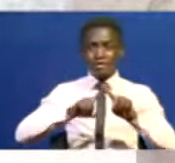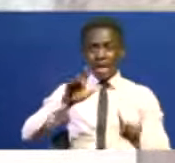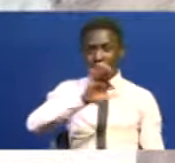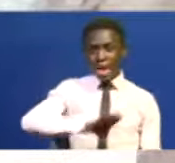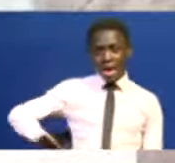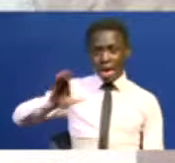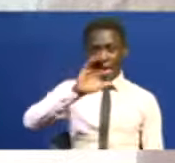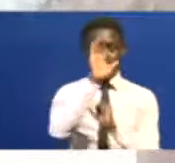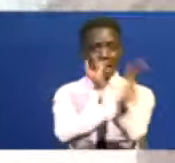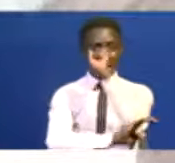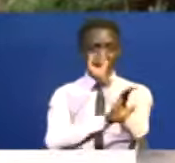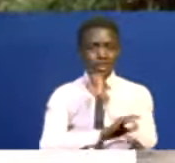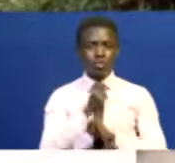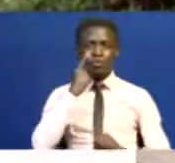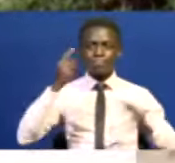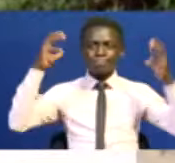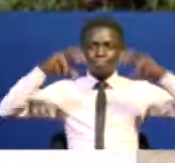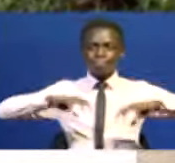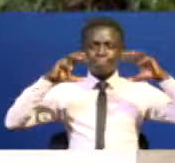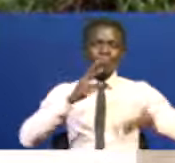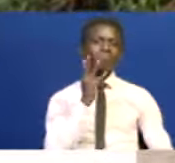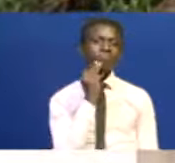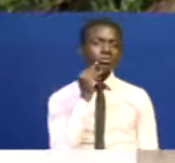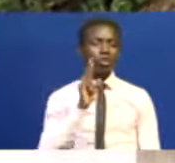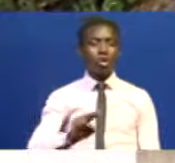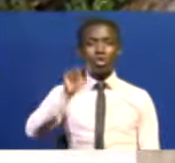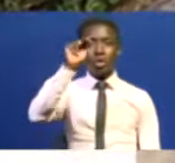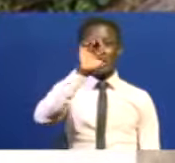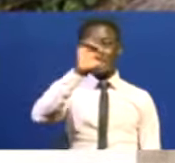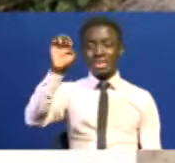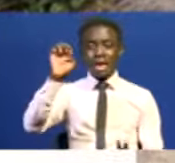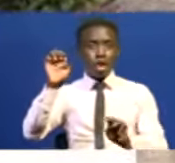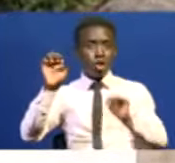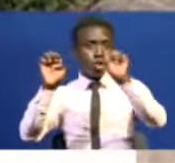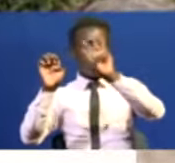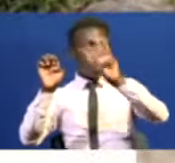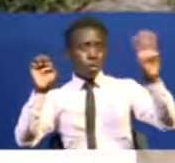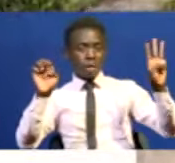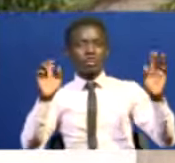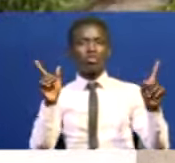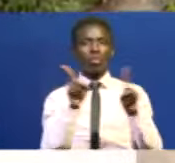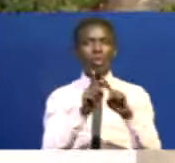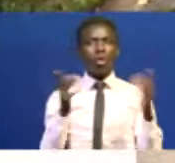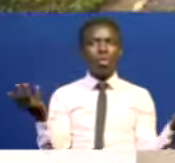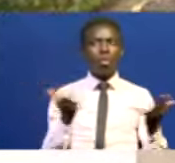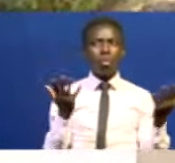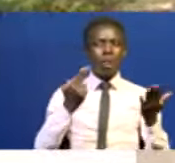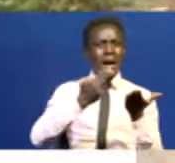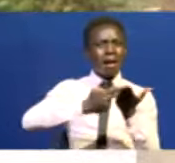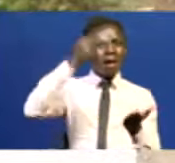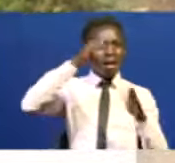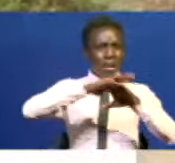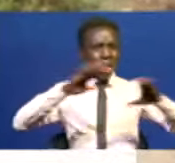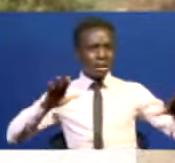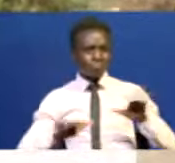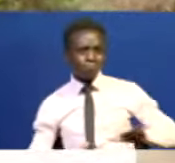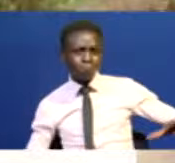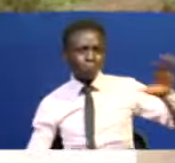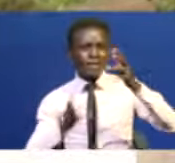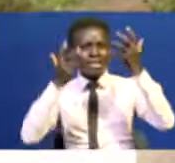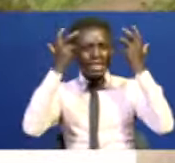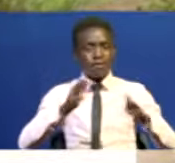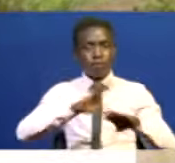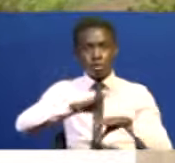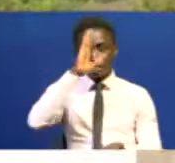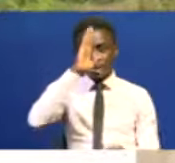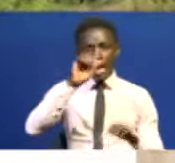being experienced over the northeast, northwest and central highlands is expected to intensify until Sunday and spread to